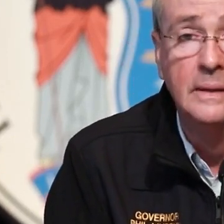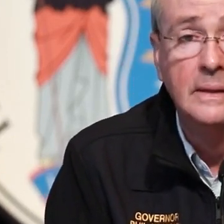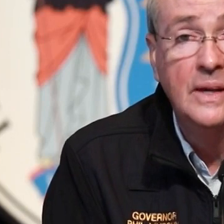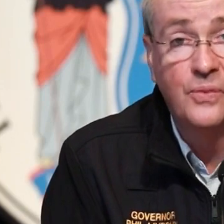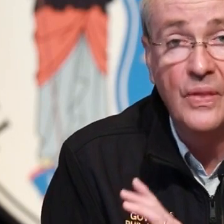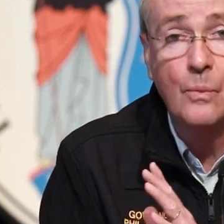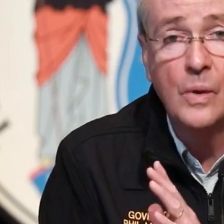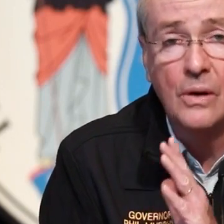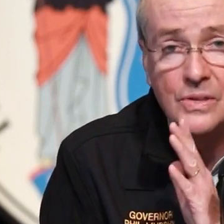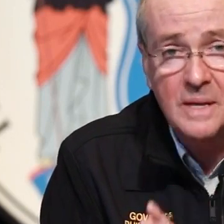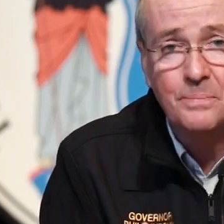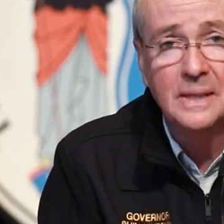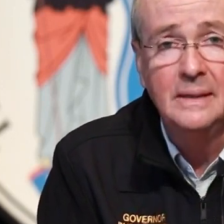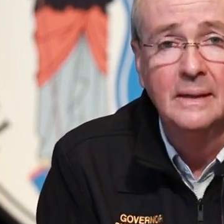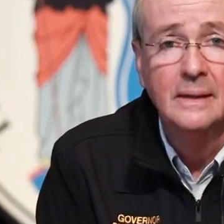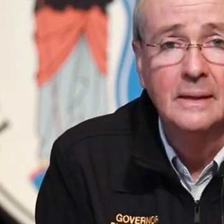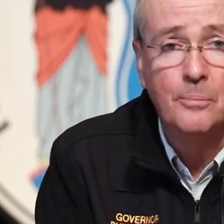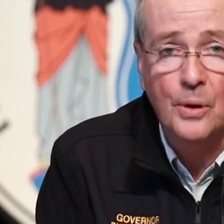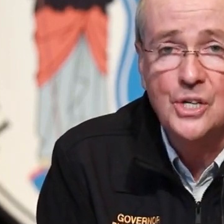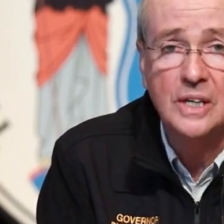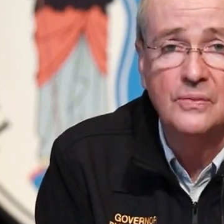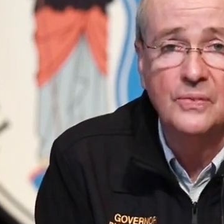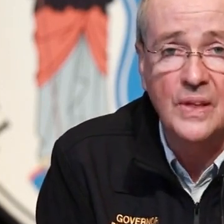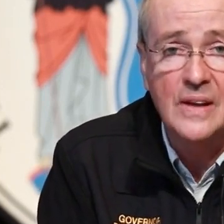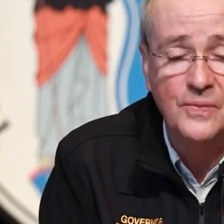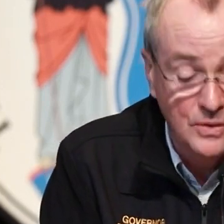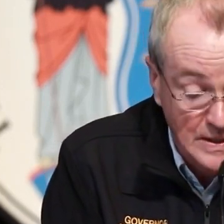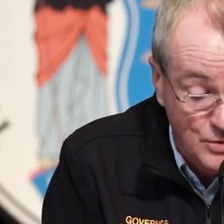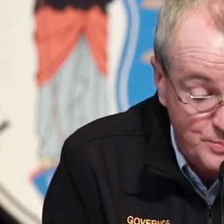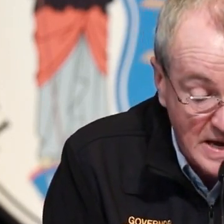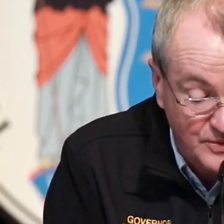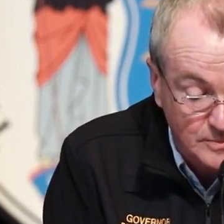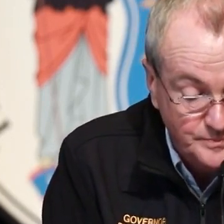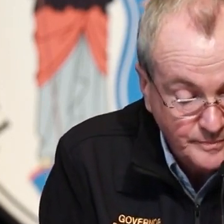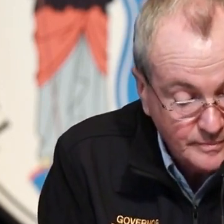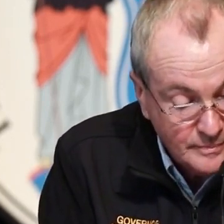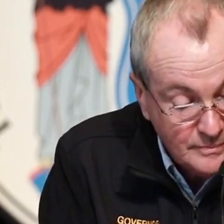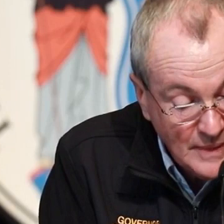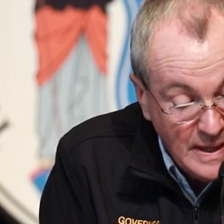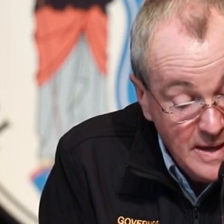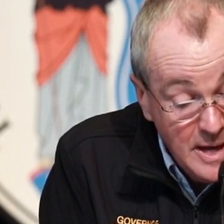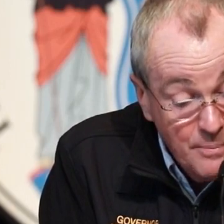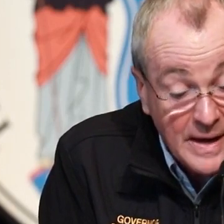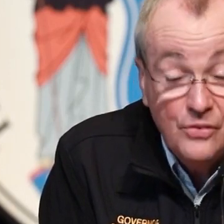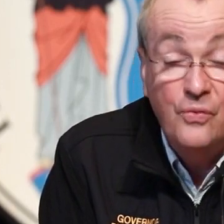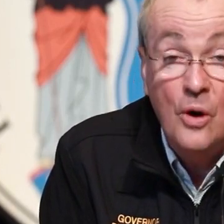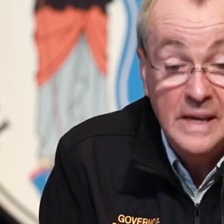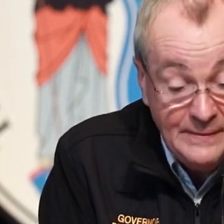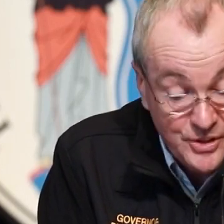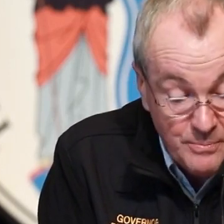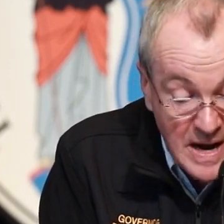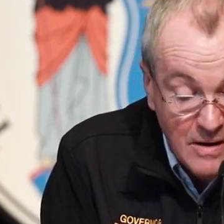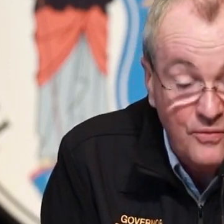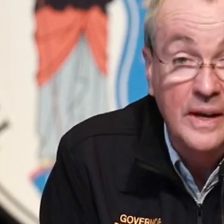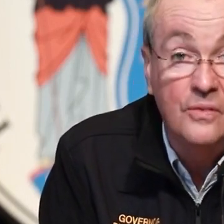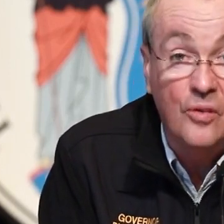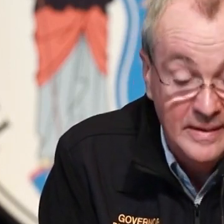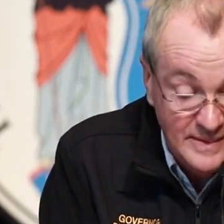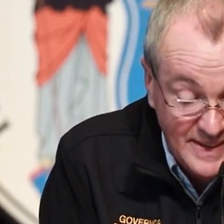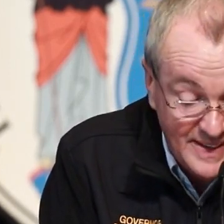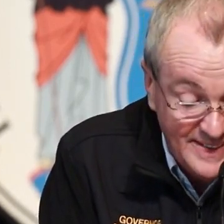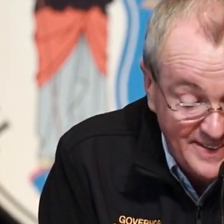fun. And for that, we are deeply appreciative, thankful, and respectful. But as former Evesham mayor